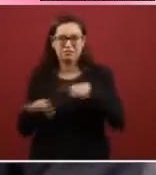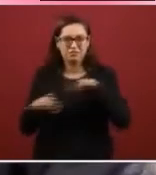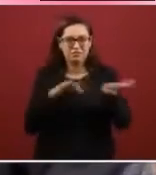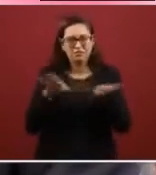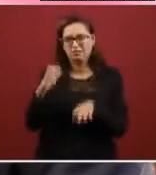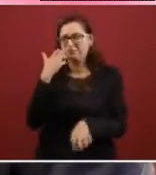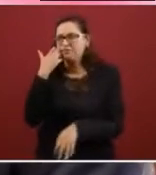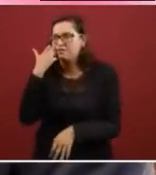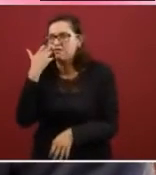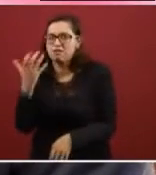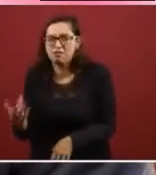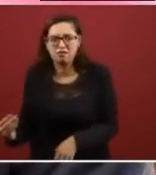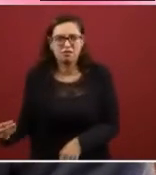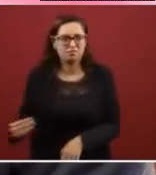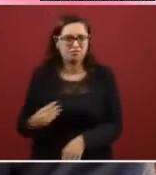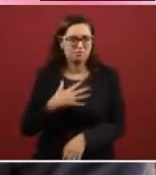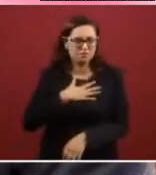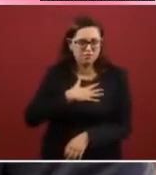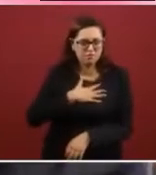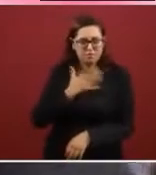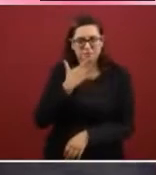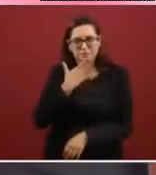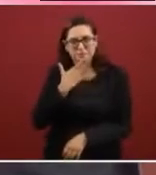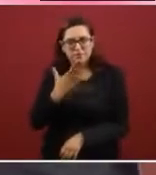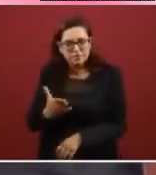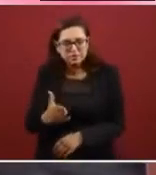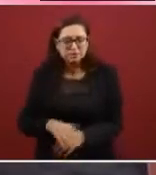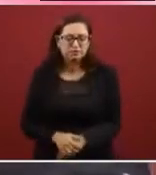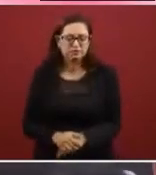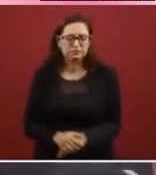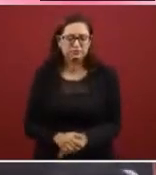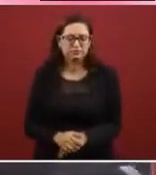bienestar, employment, well-being. Si no es